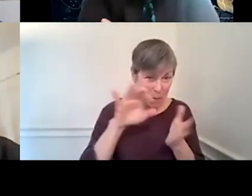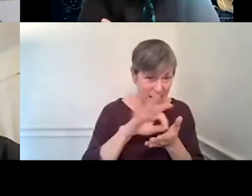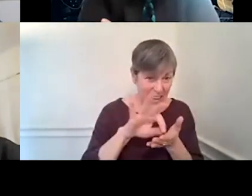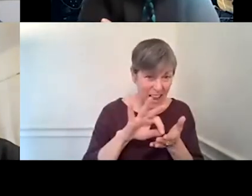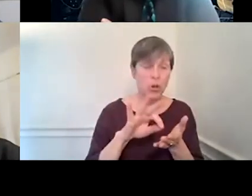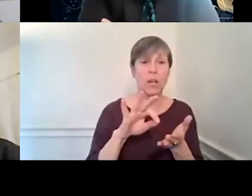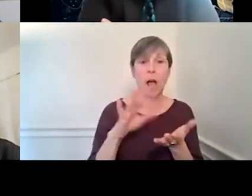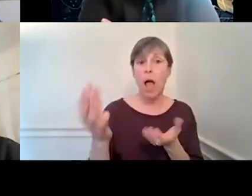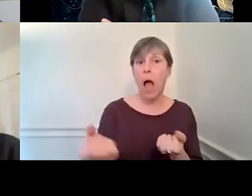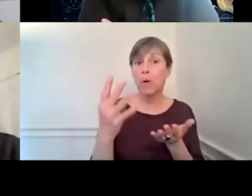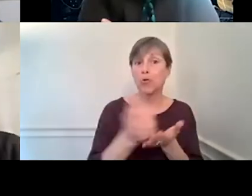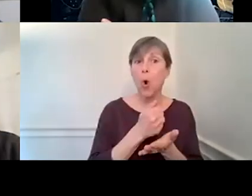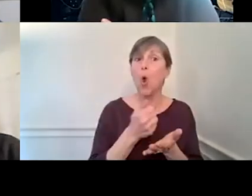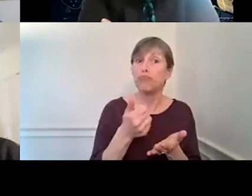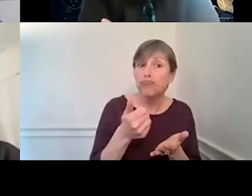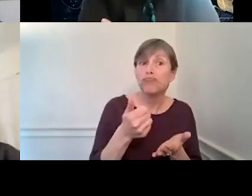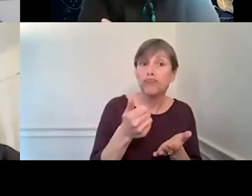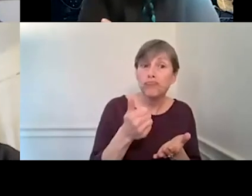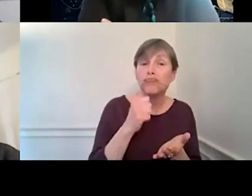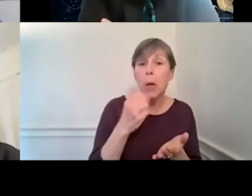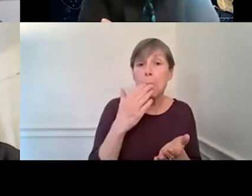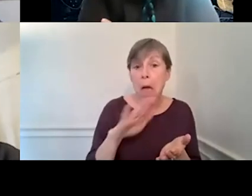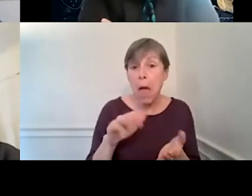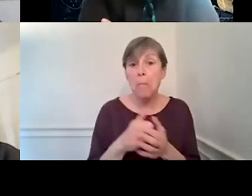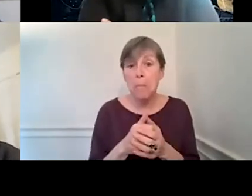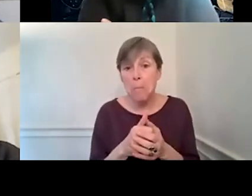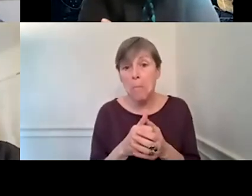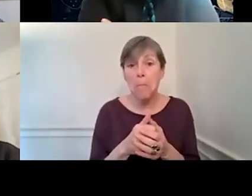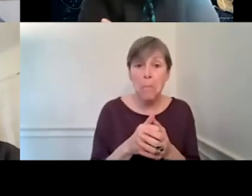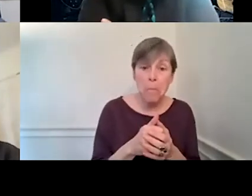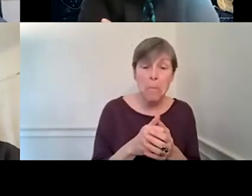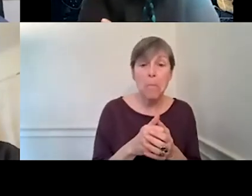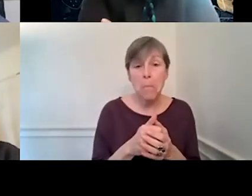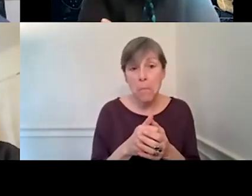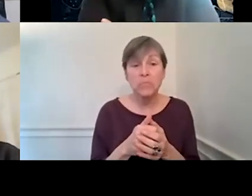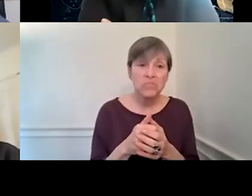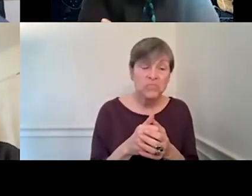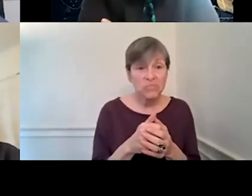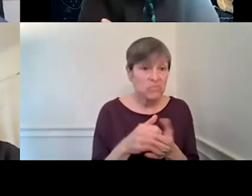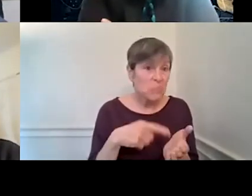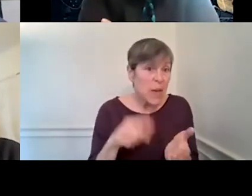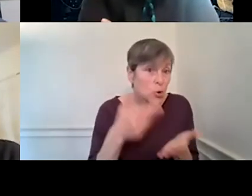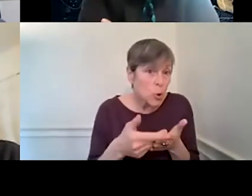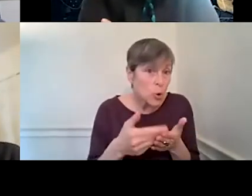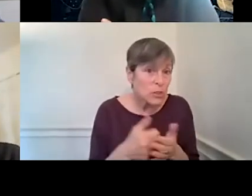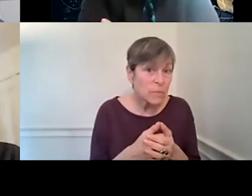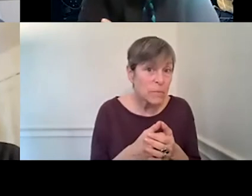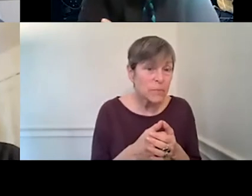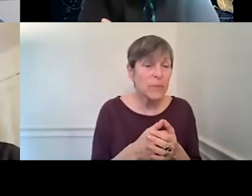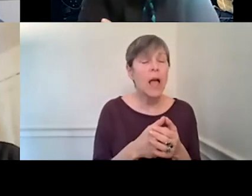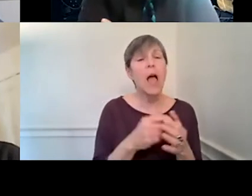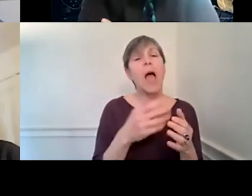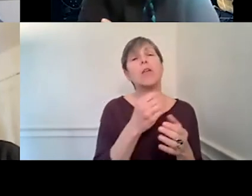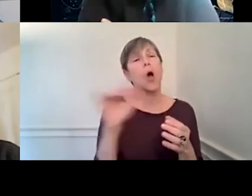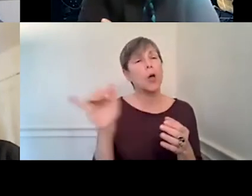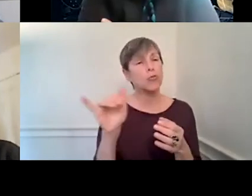I would say that it paid more than industry. And then the last thing was the swift upward